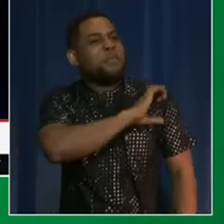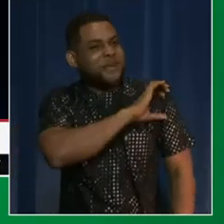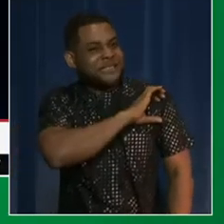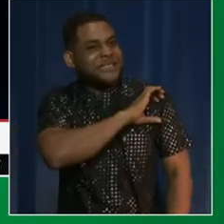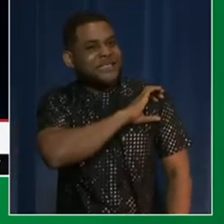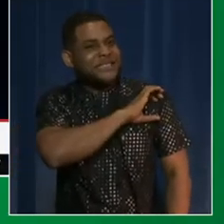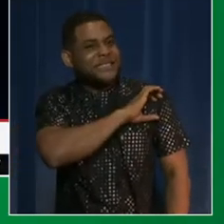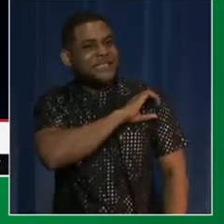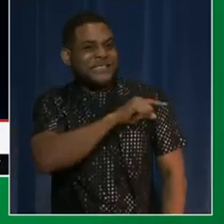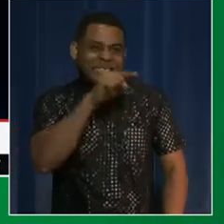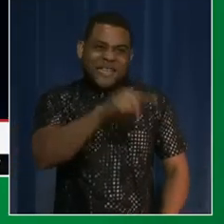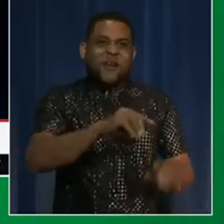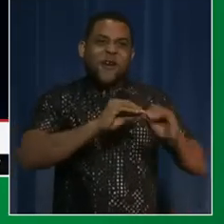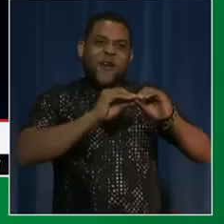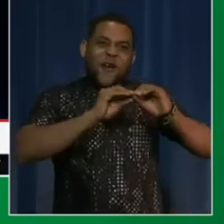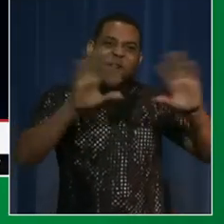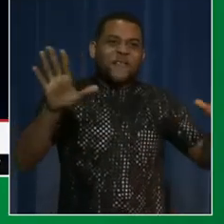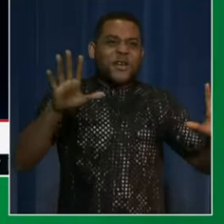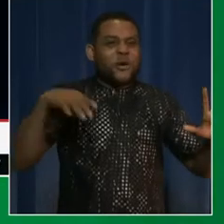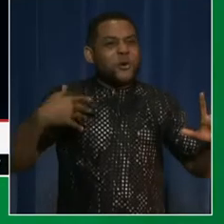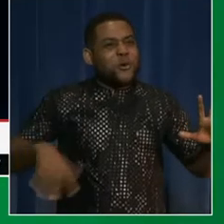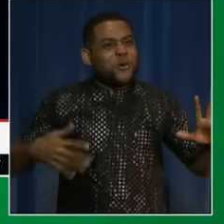She's obviously up to no good.